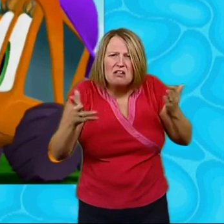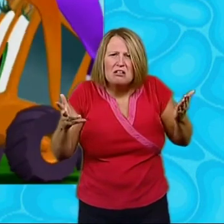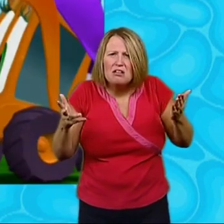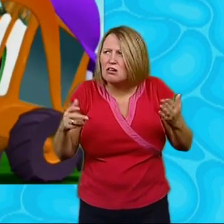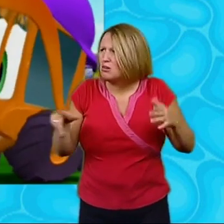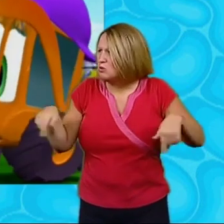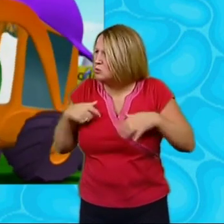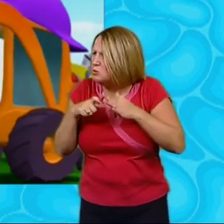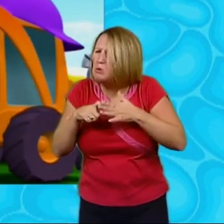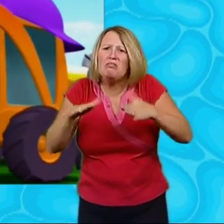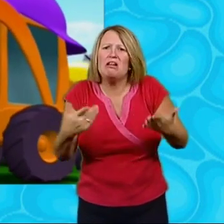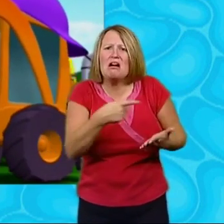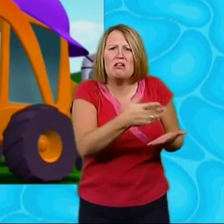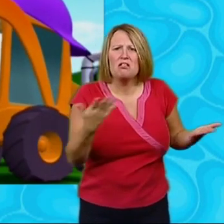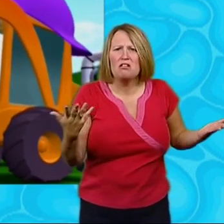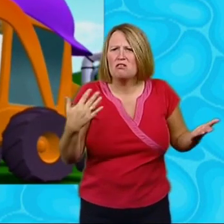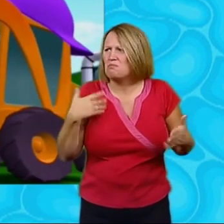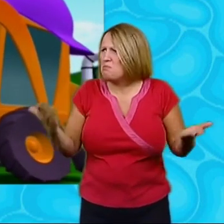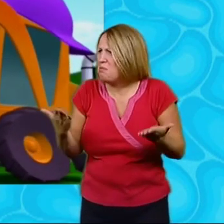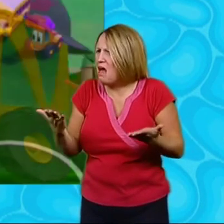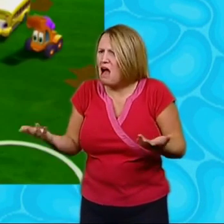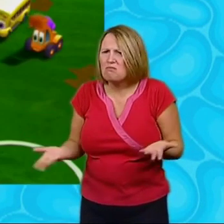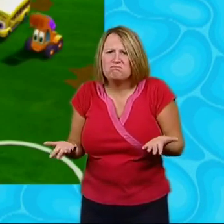We don't have enough players.